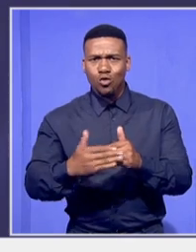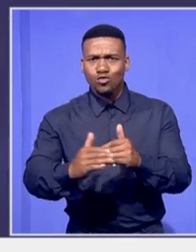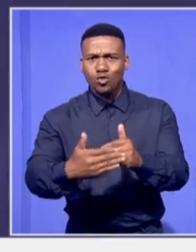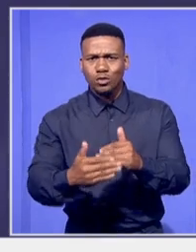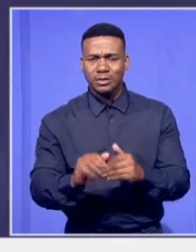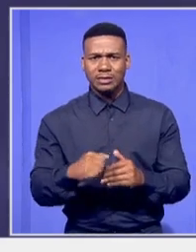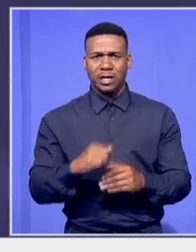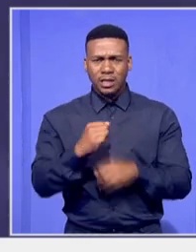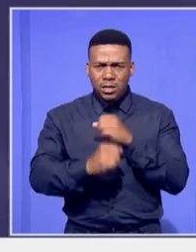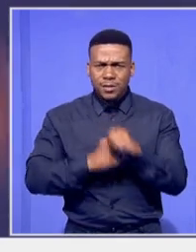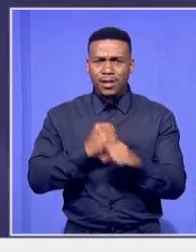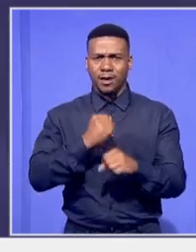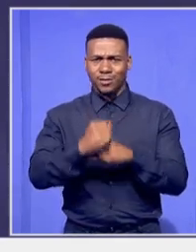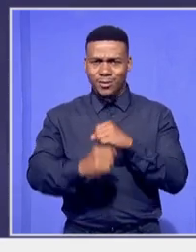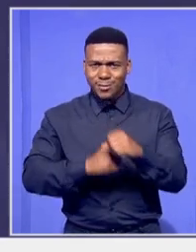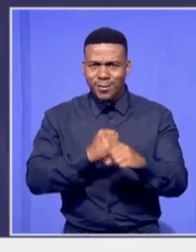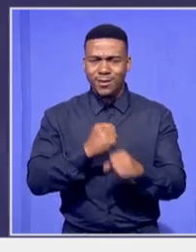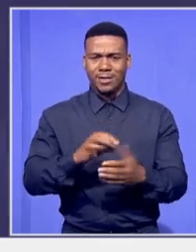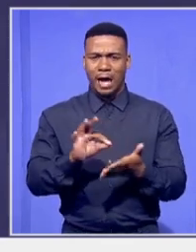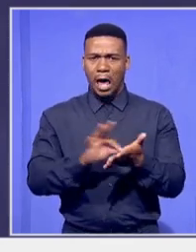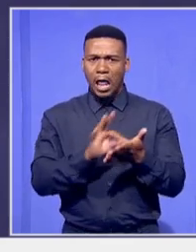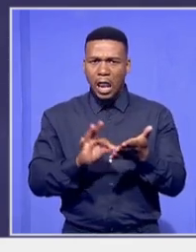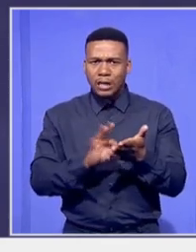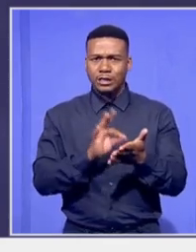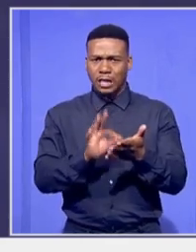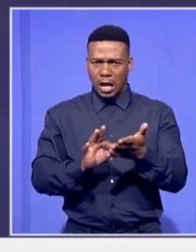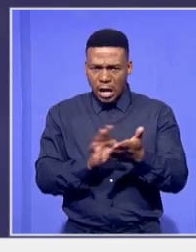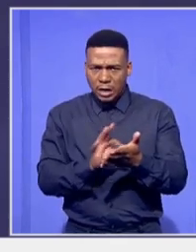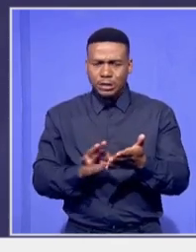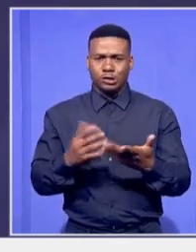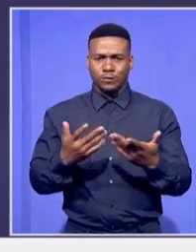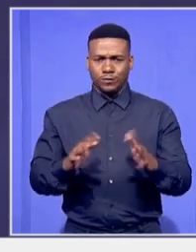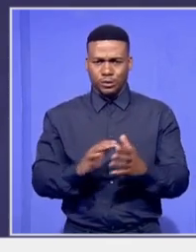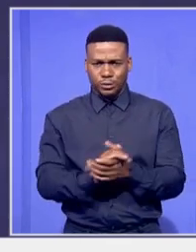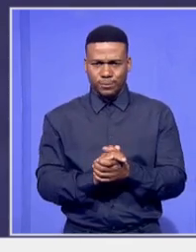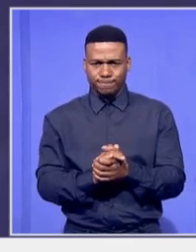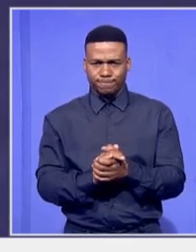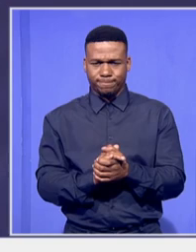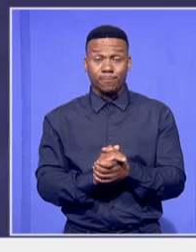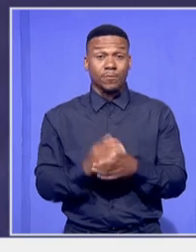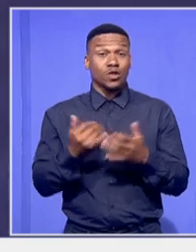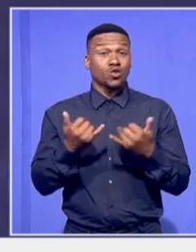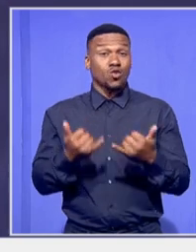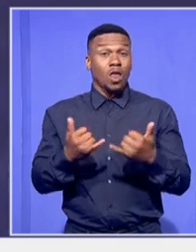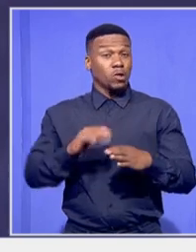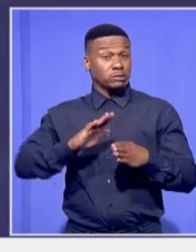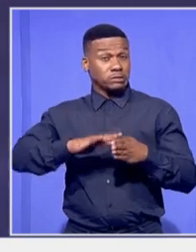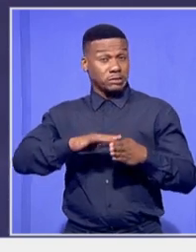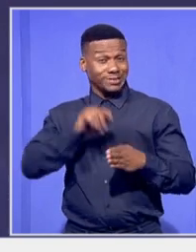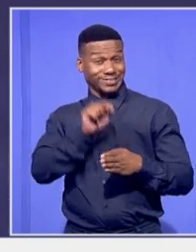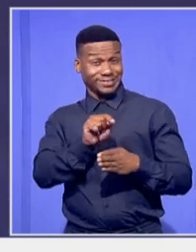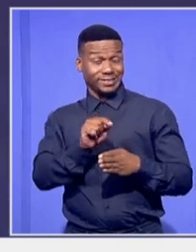election after election, and by-election after by-election. For this reason,